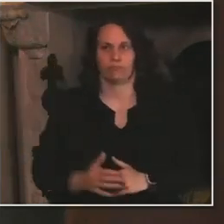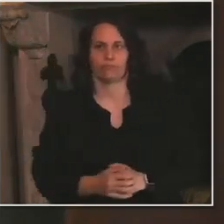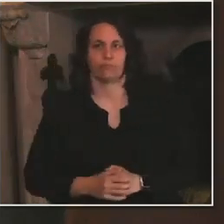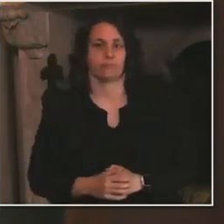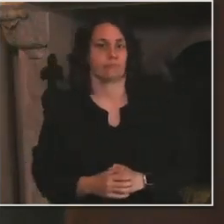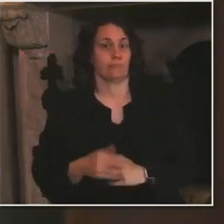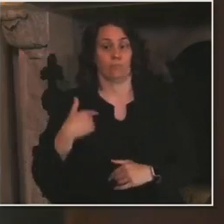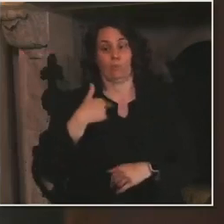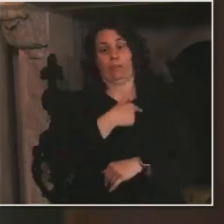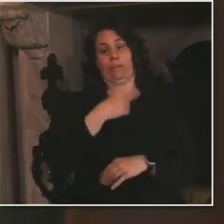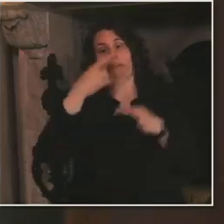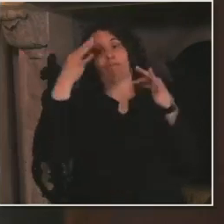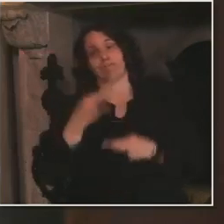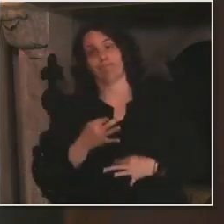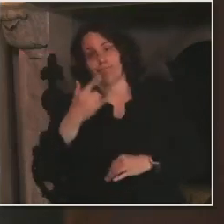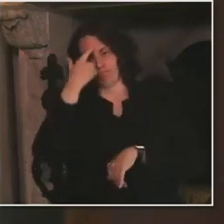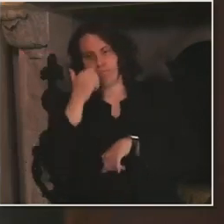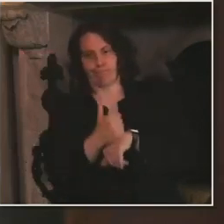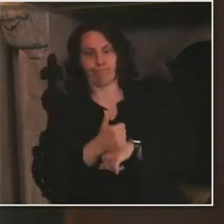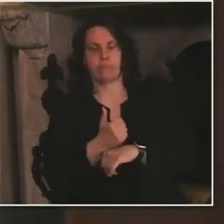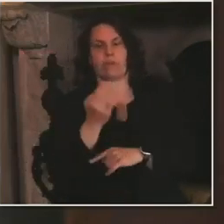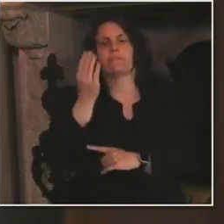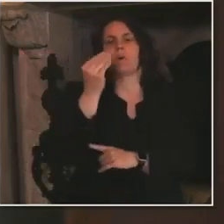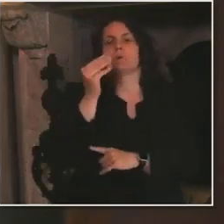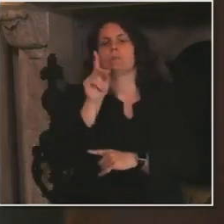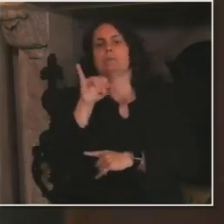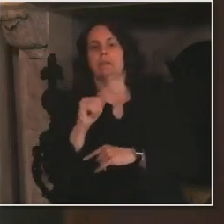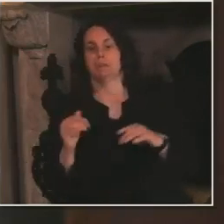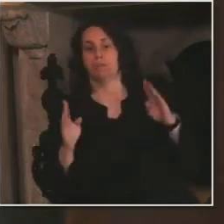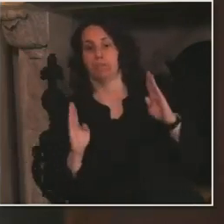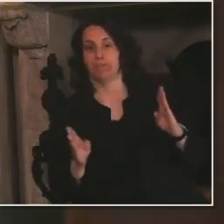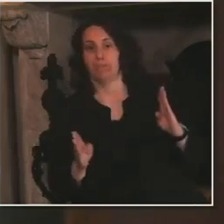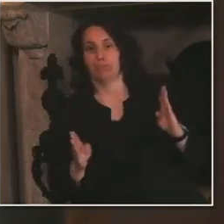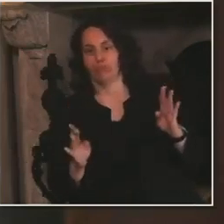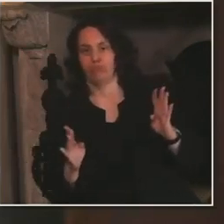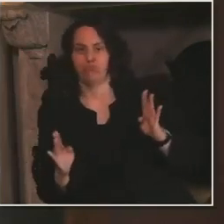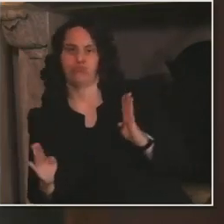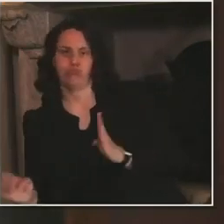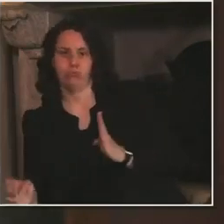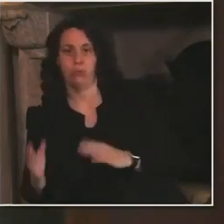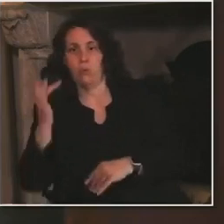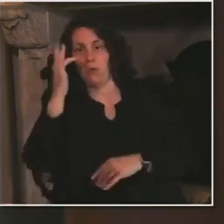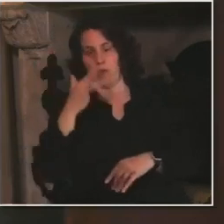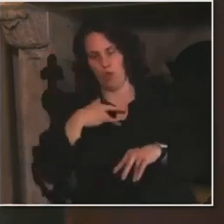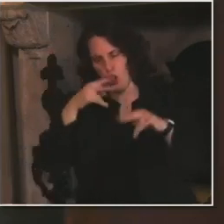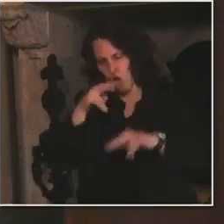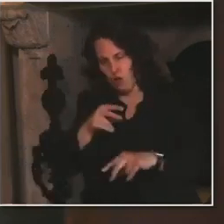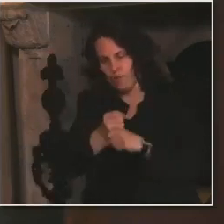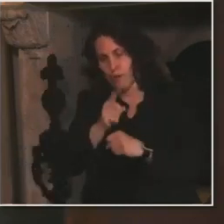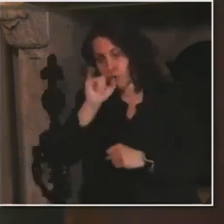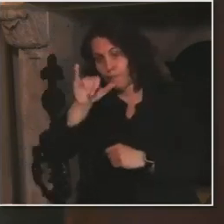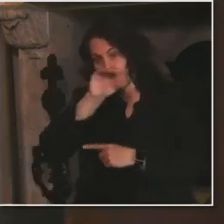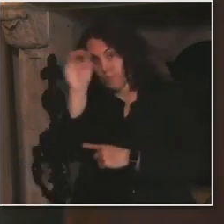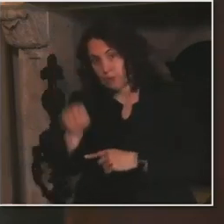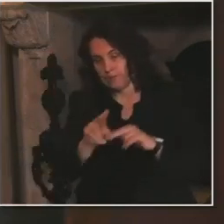that would allow us to see this trend in a way that wouldn't, that is smoother.